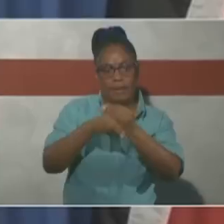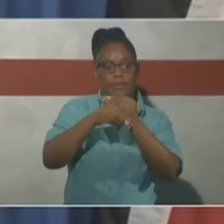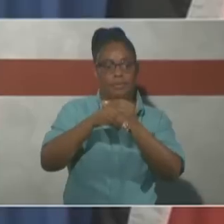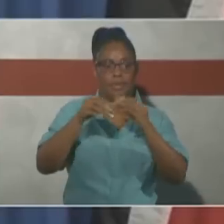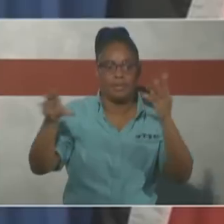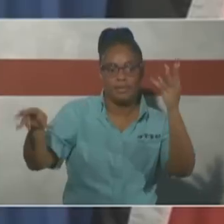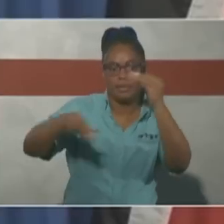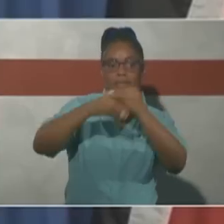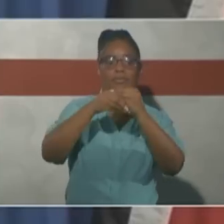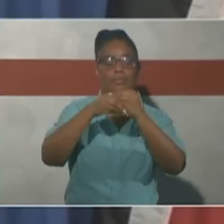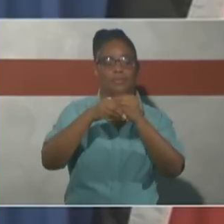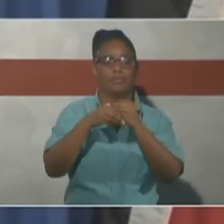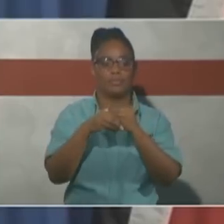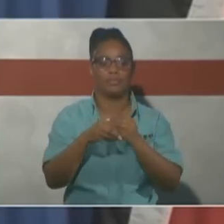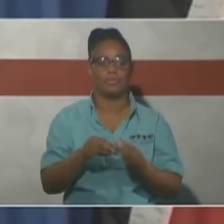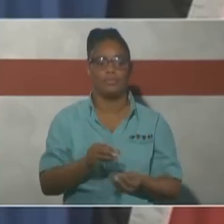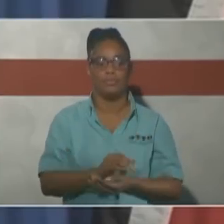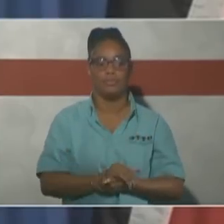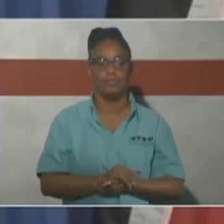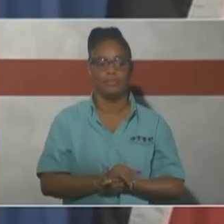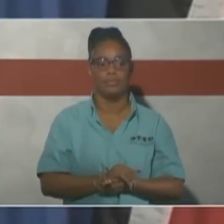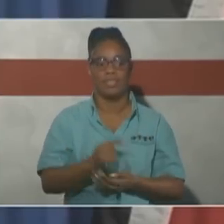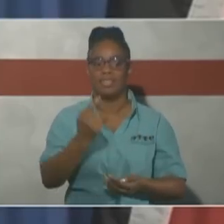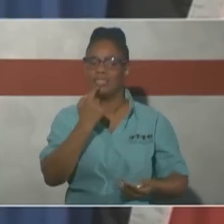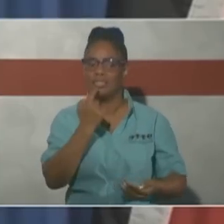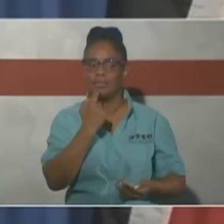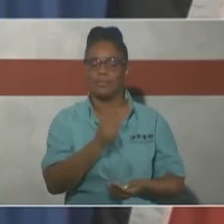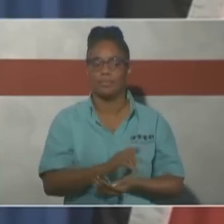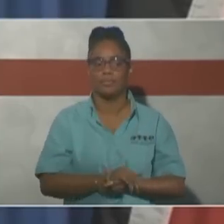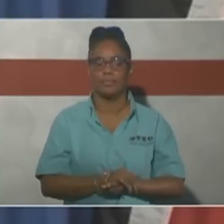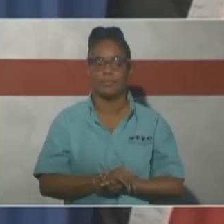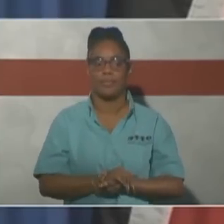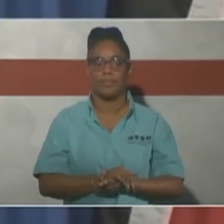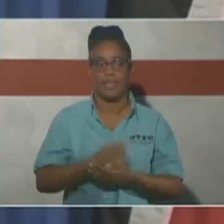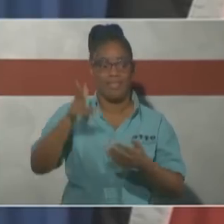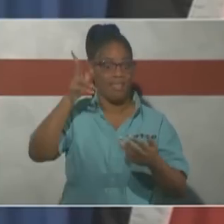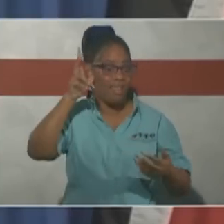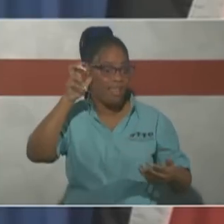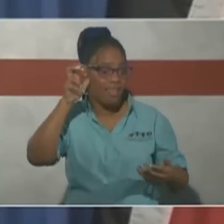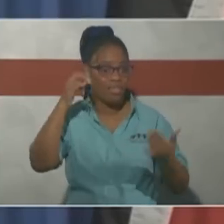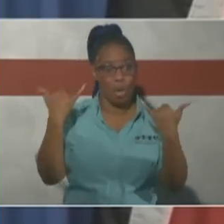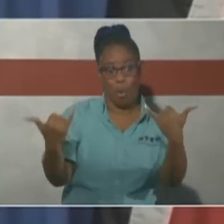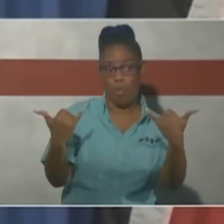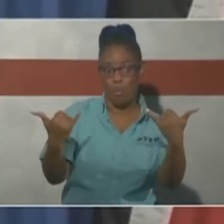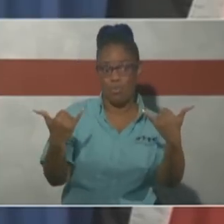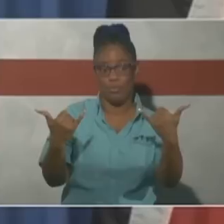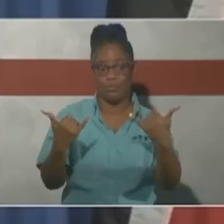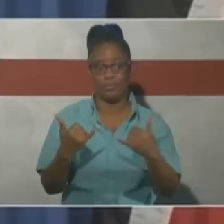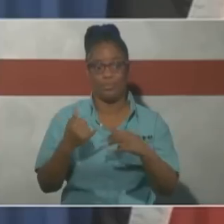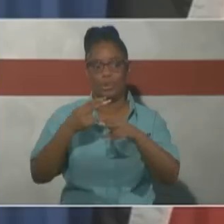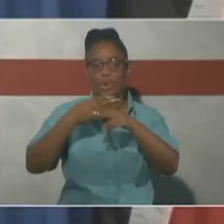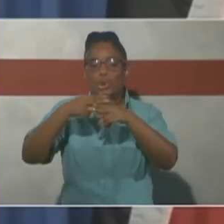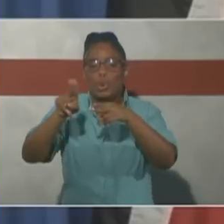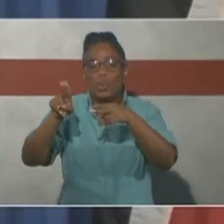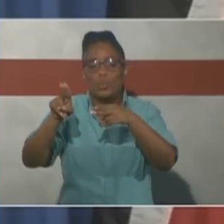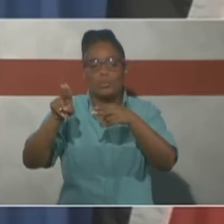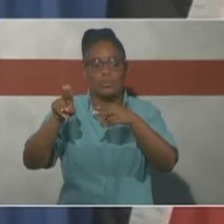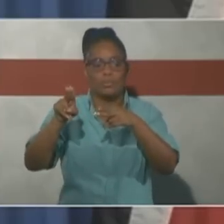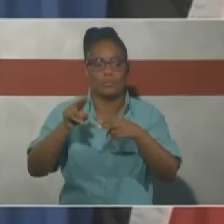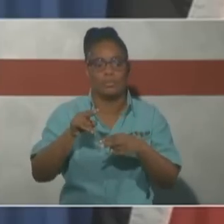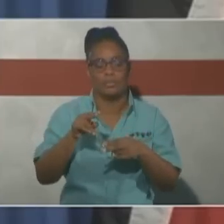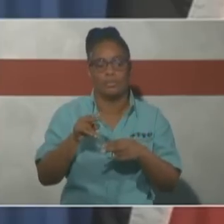Before I come to the media, I'm sure you will have a number of questions. I just want to make a couple of